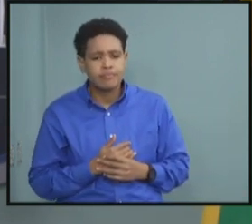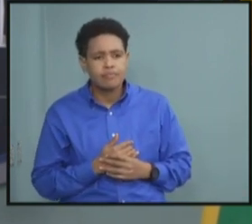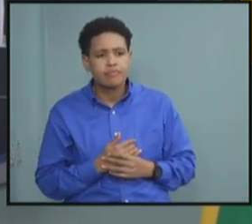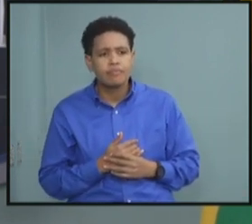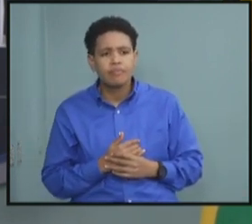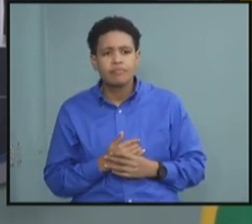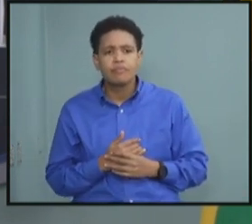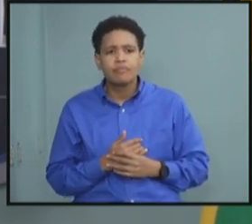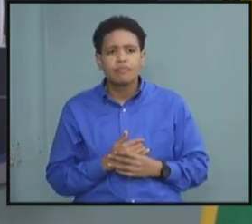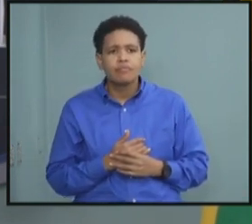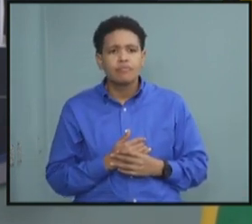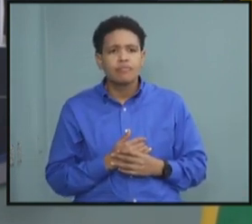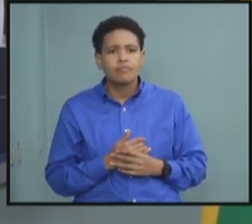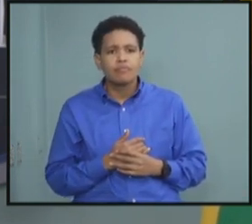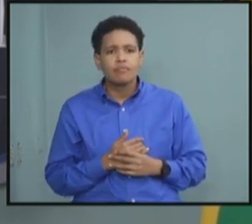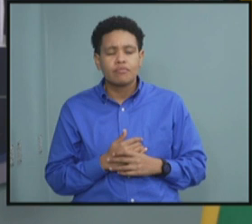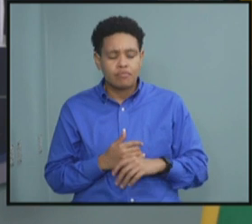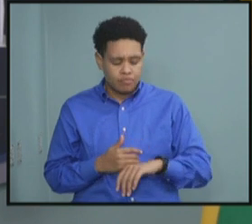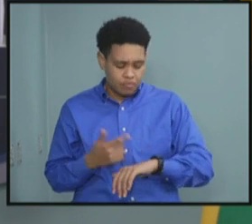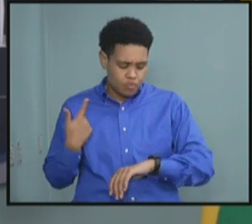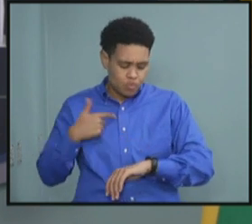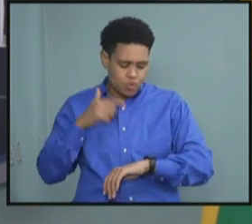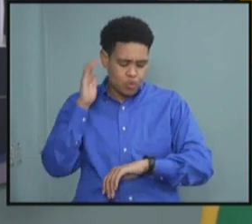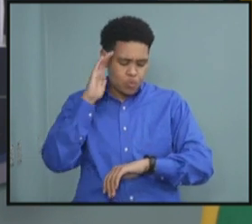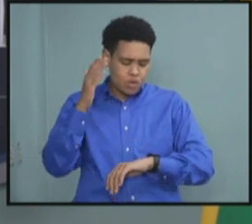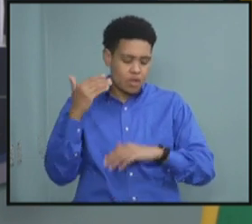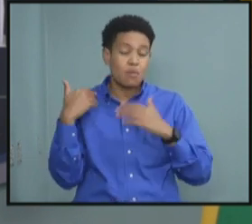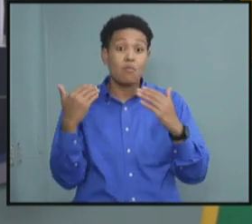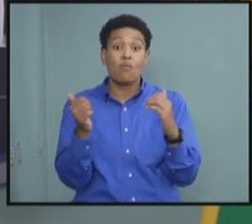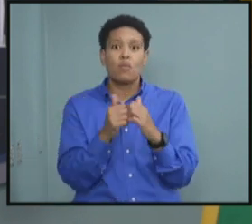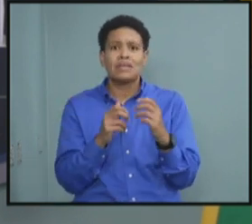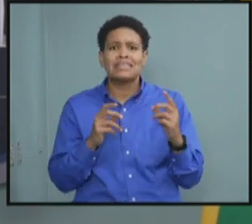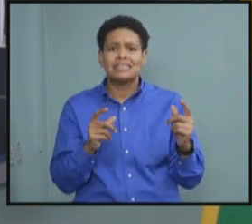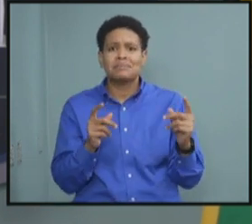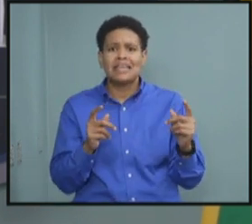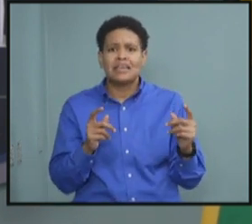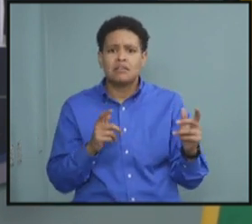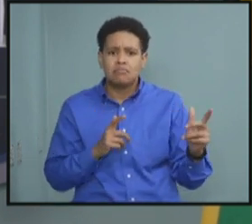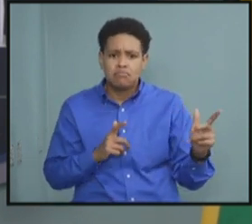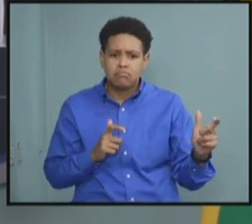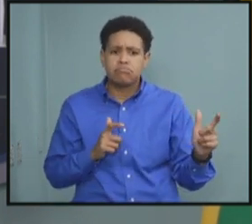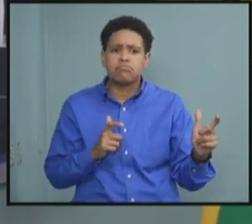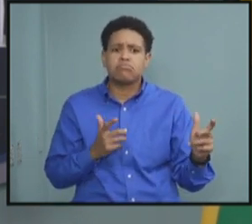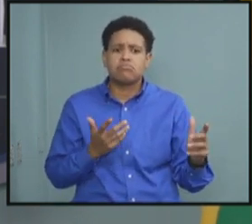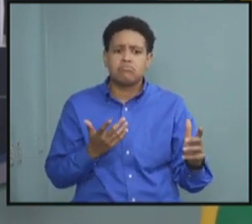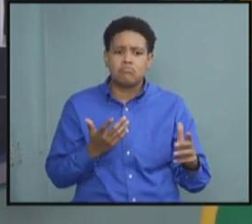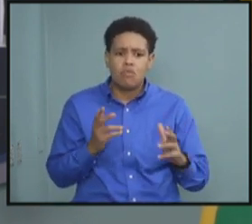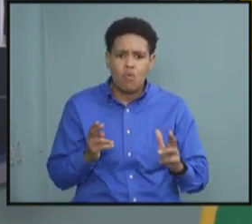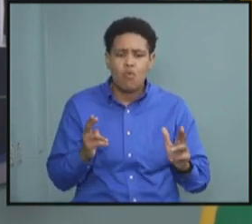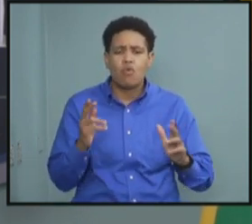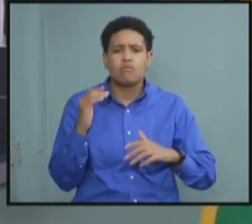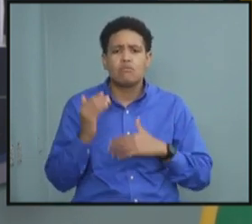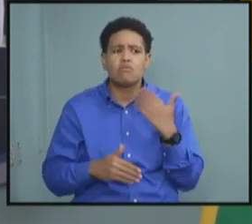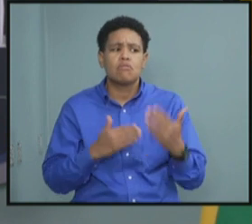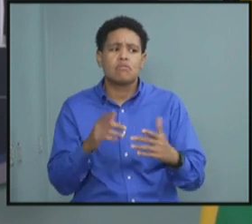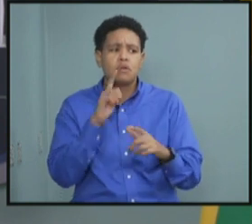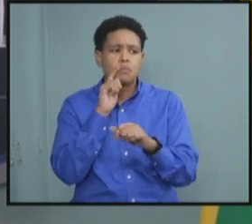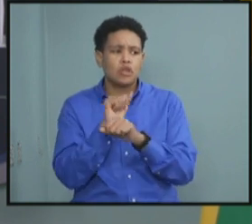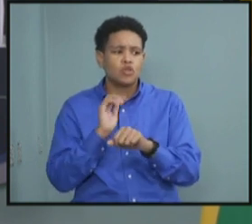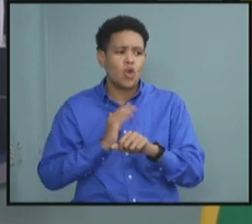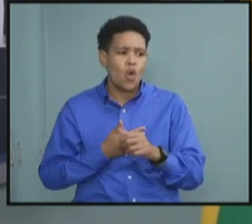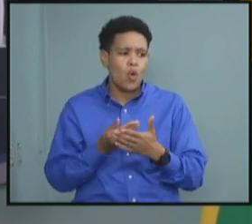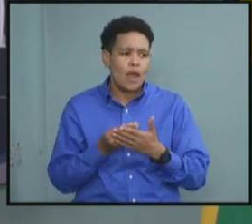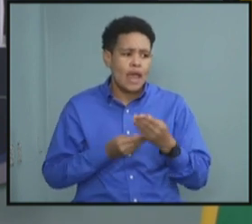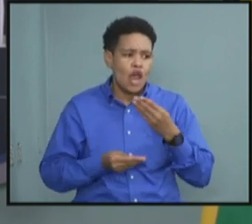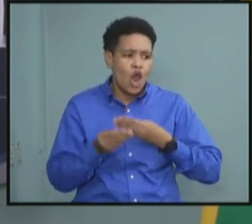And we are going to move with speed and alacrity to ensure that our